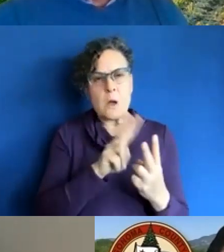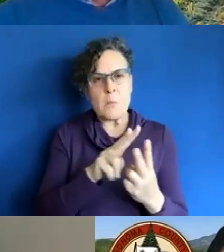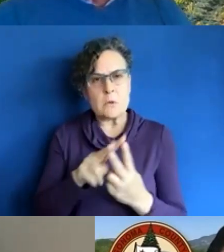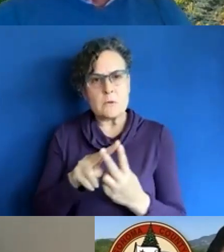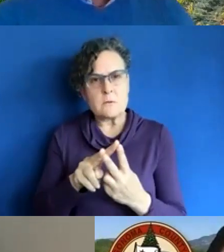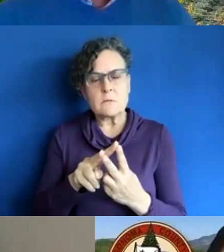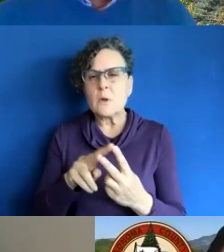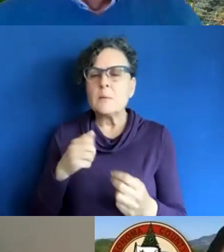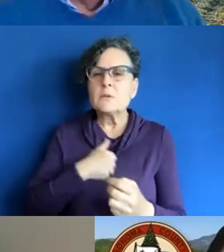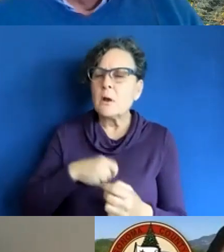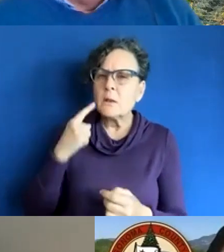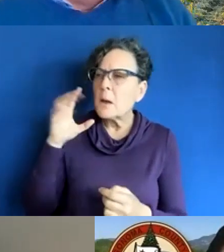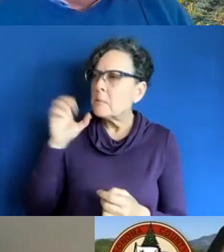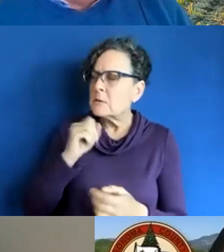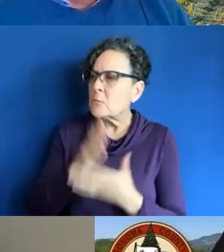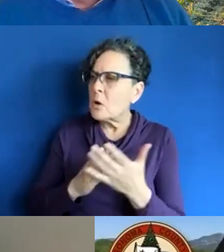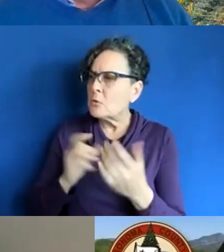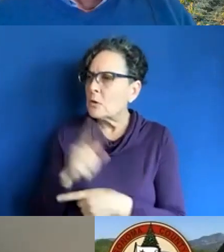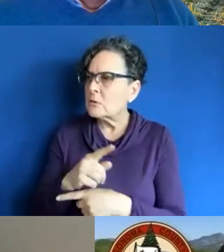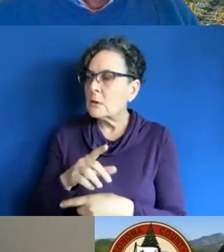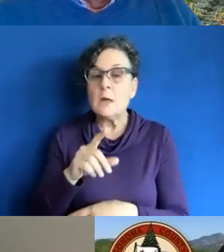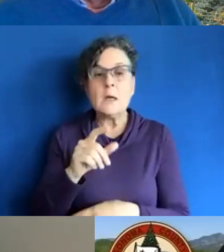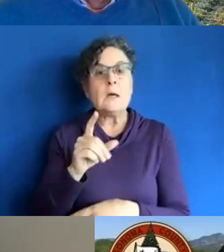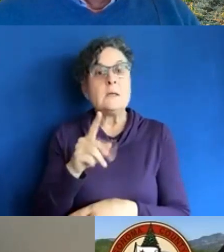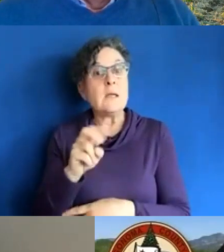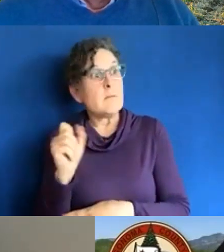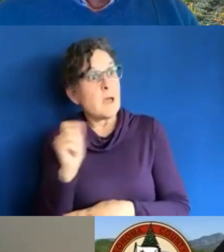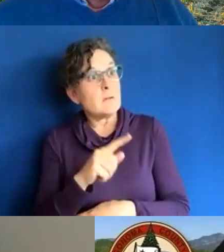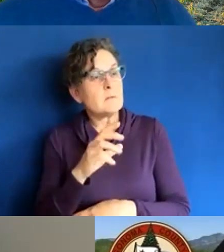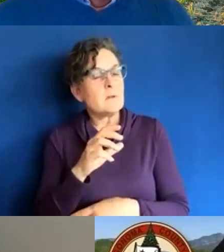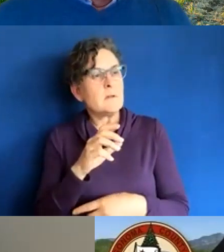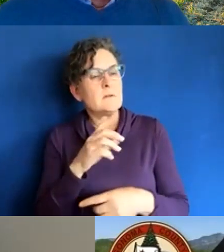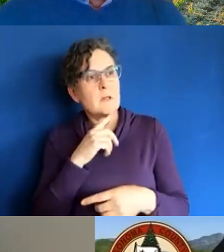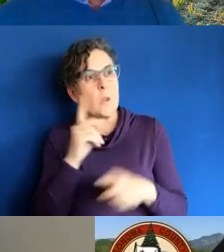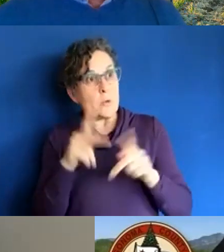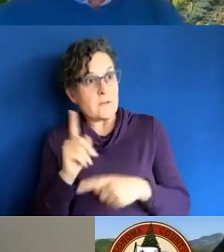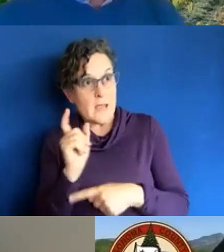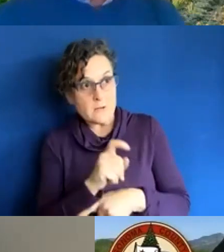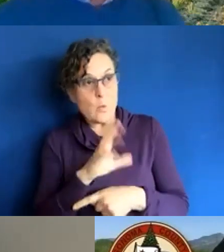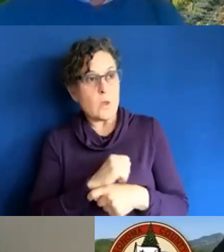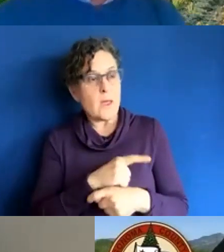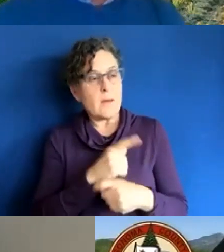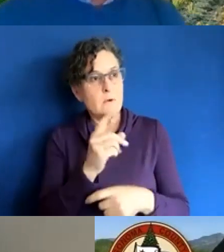it. If there was going to be a drug and alcohol testing. Yeah. Thank you.